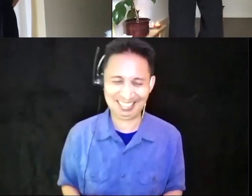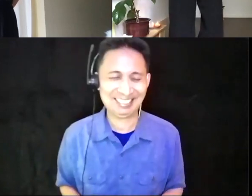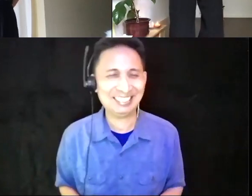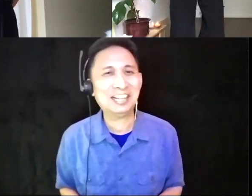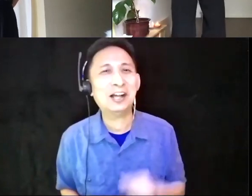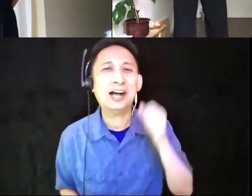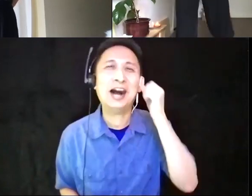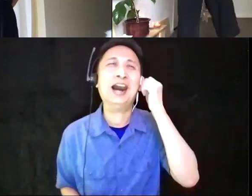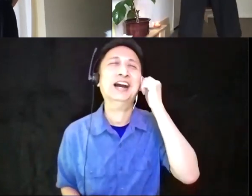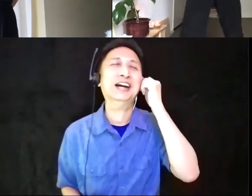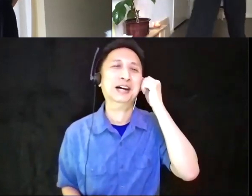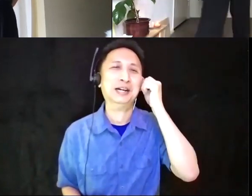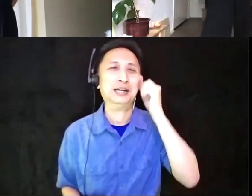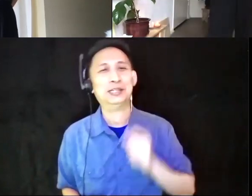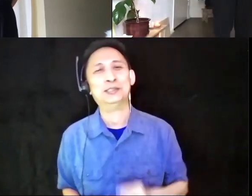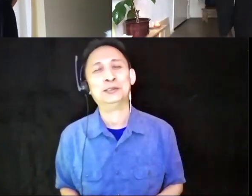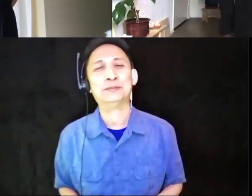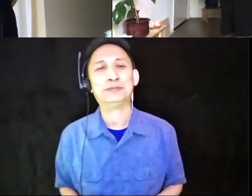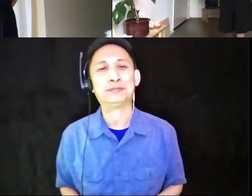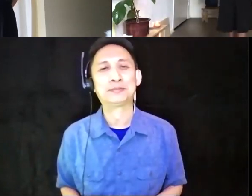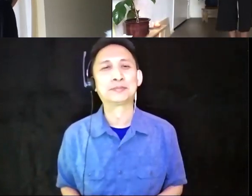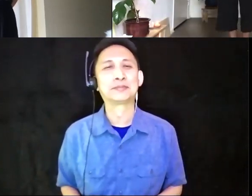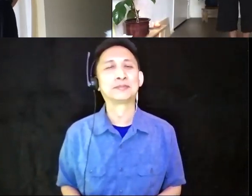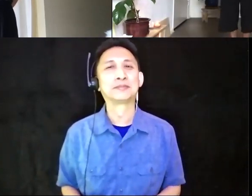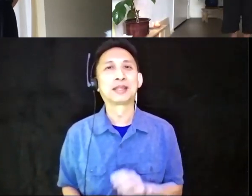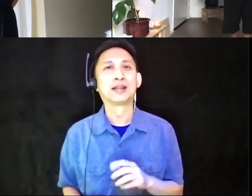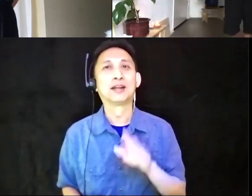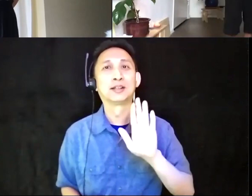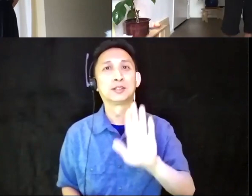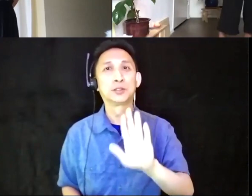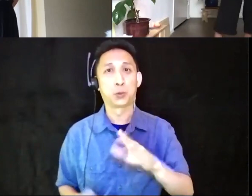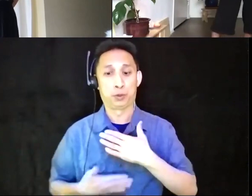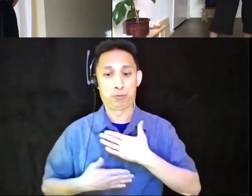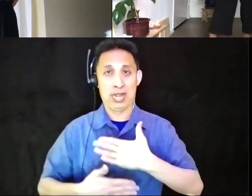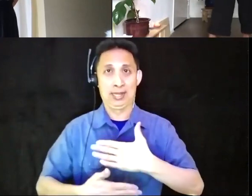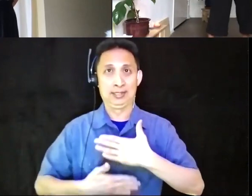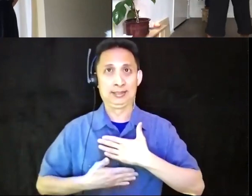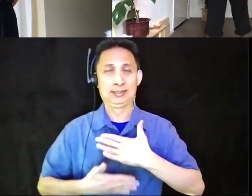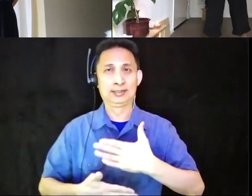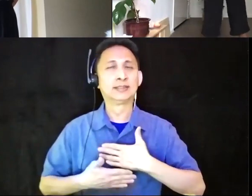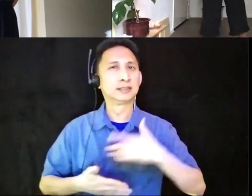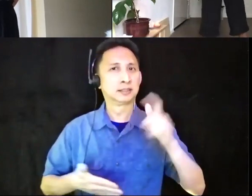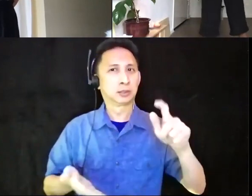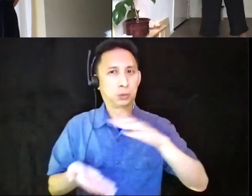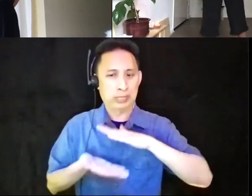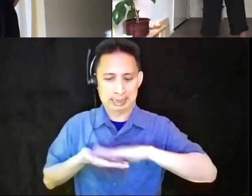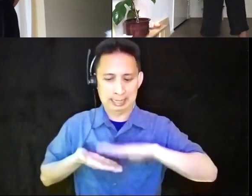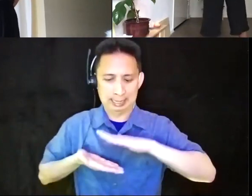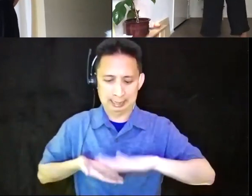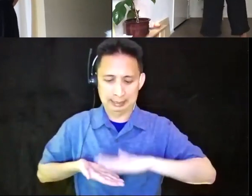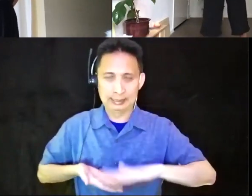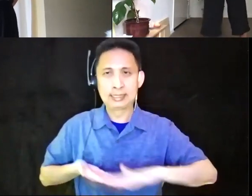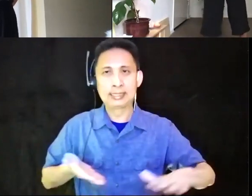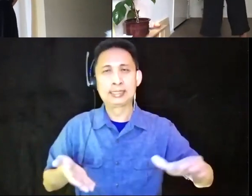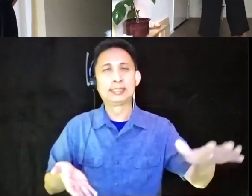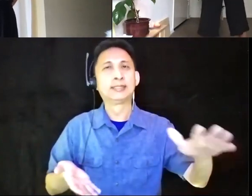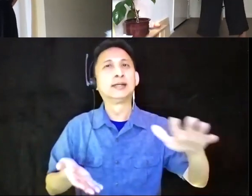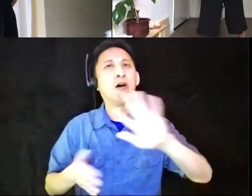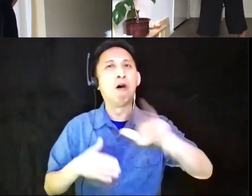So these breaths are really to cleanse our lungs, to purify our